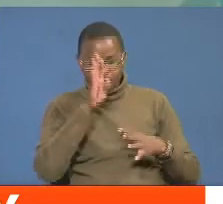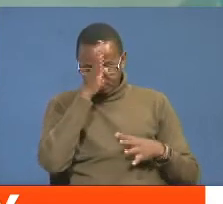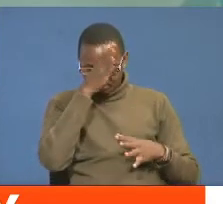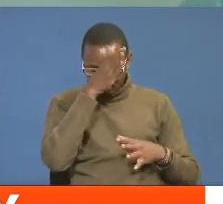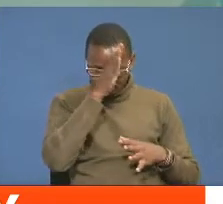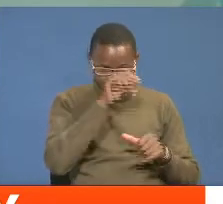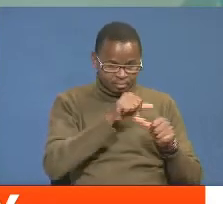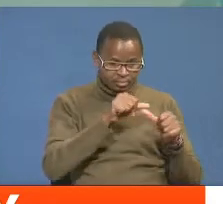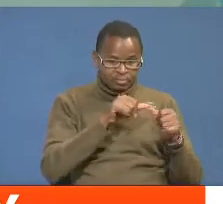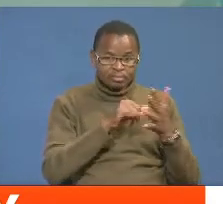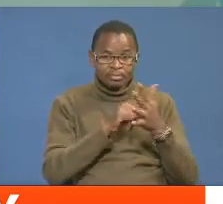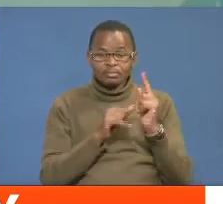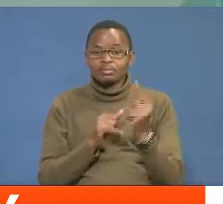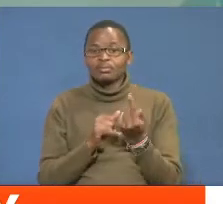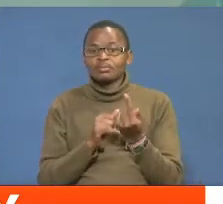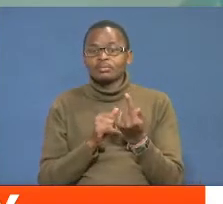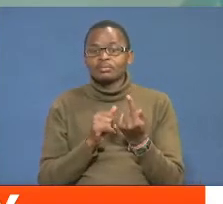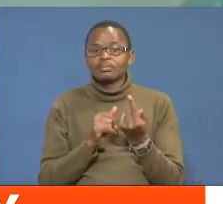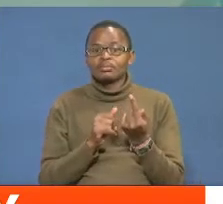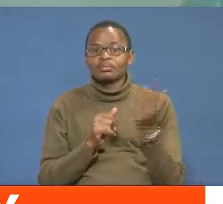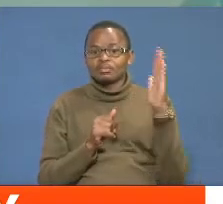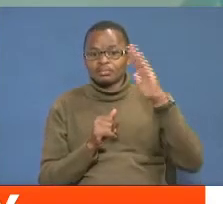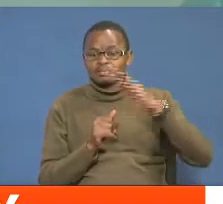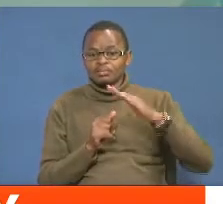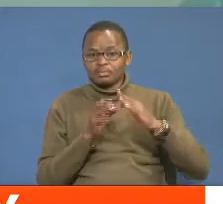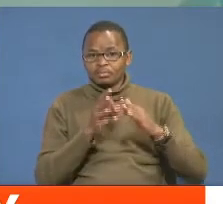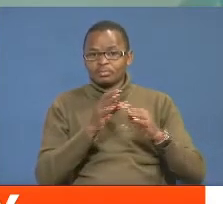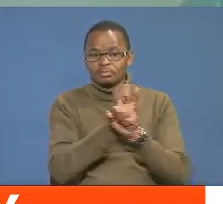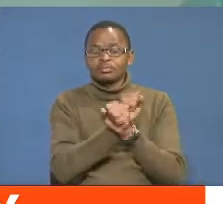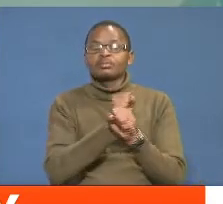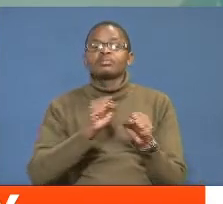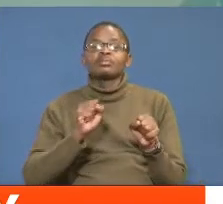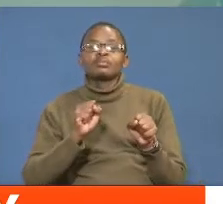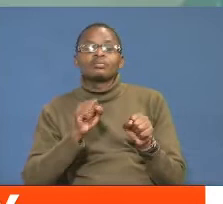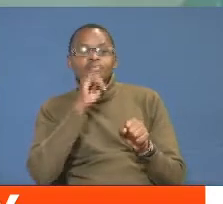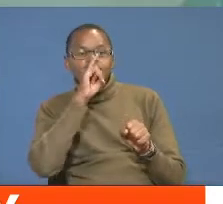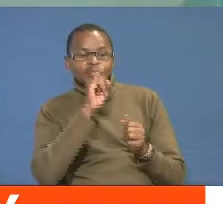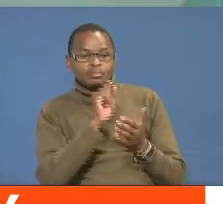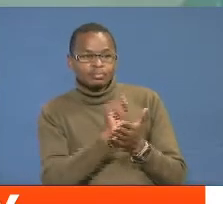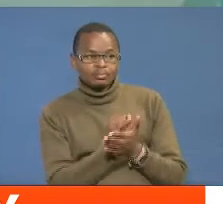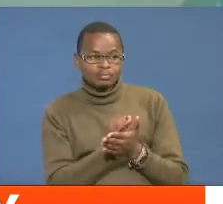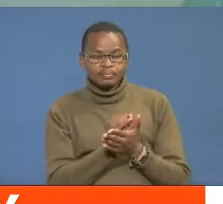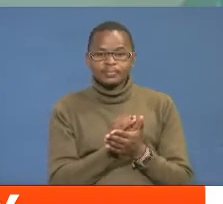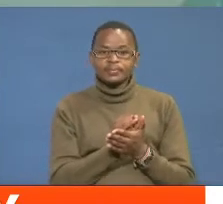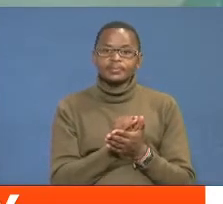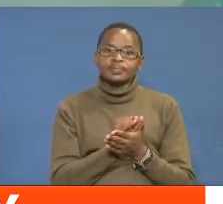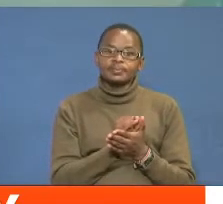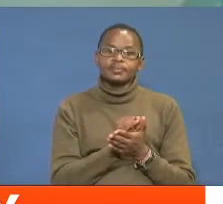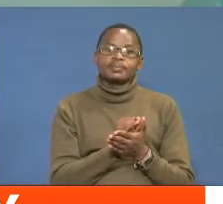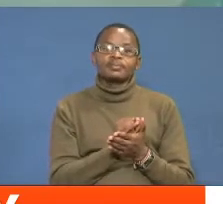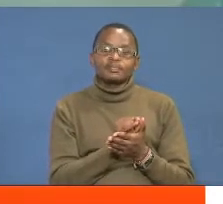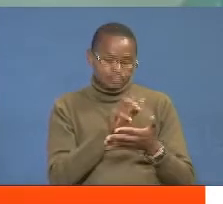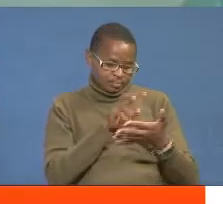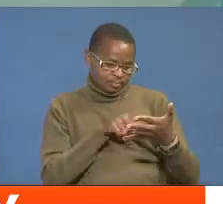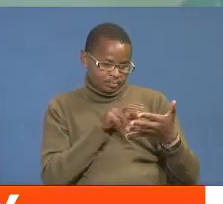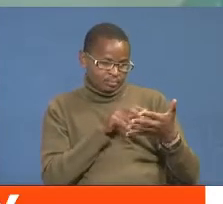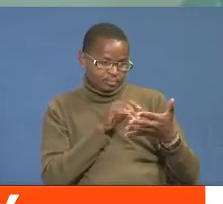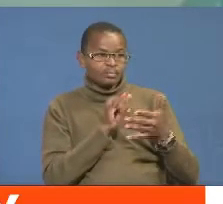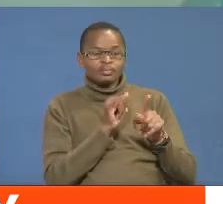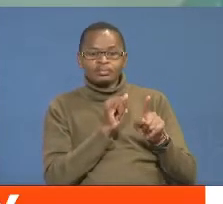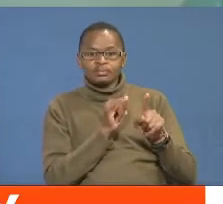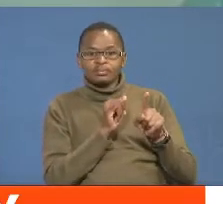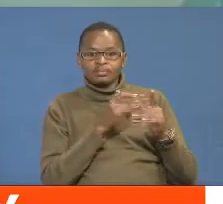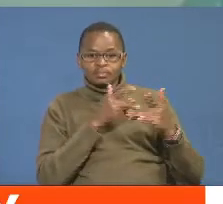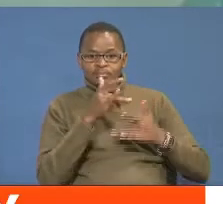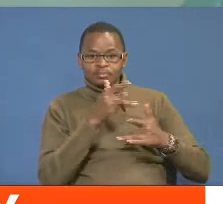skeptical about it to begin with. So going back to the issue of safety, is that studies have shown that, you know, there were